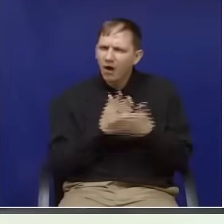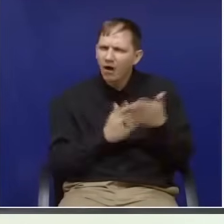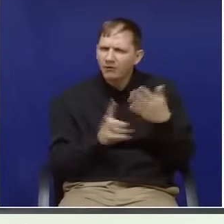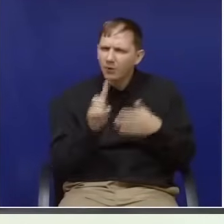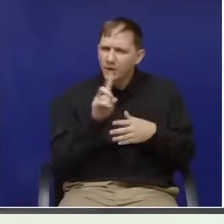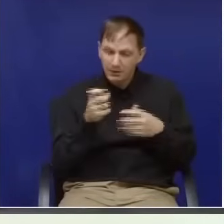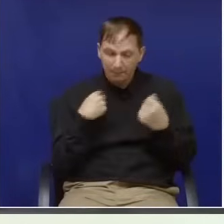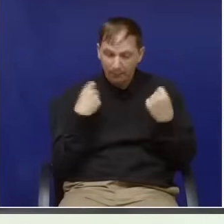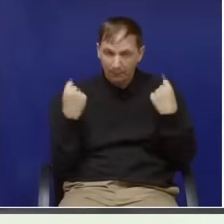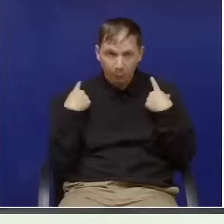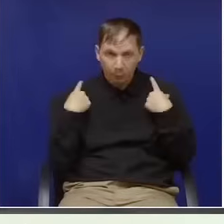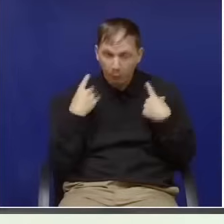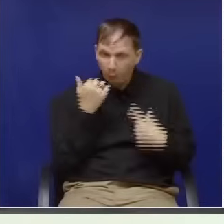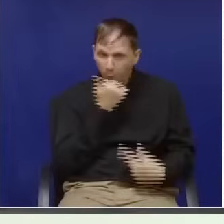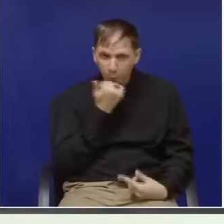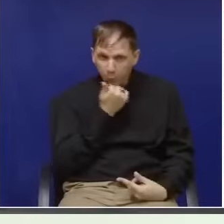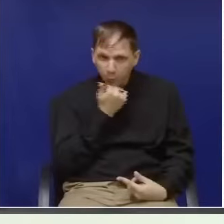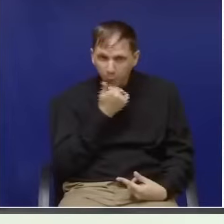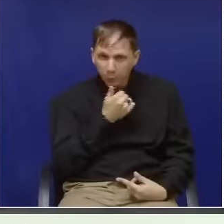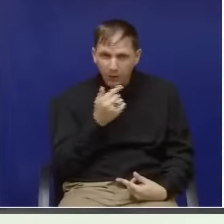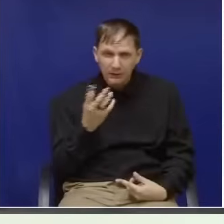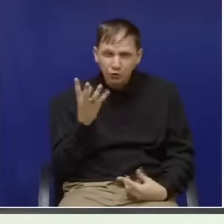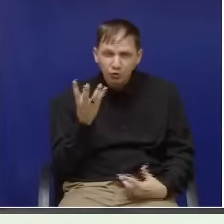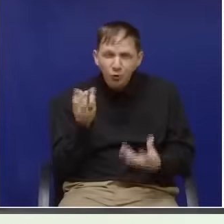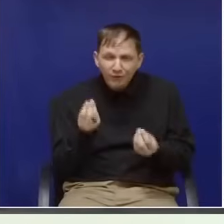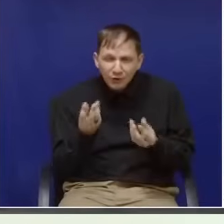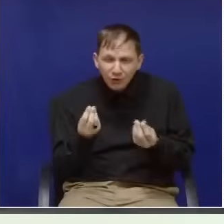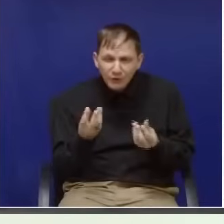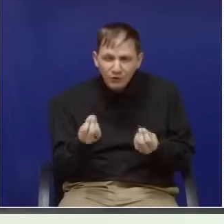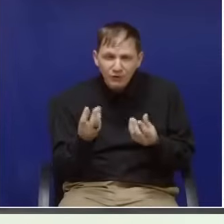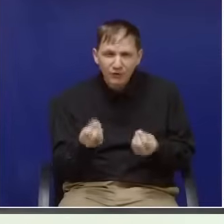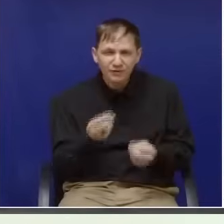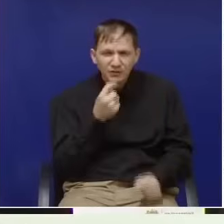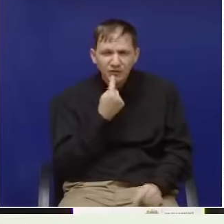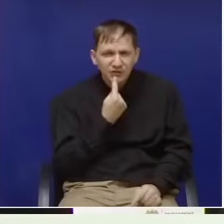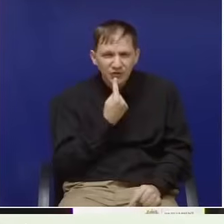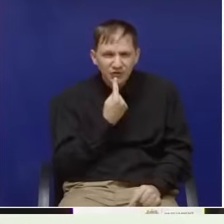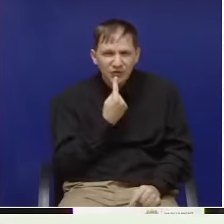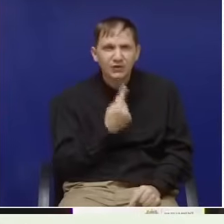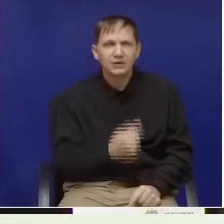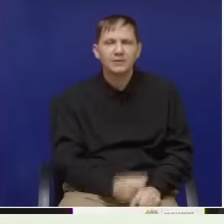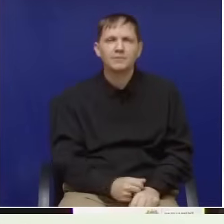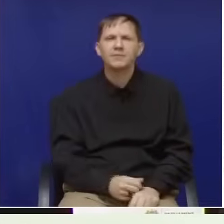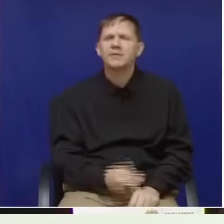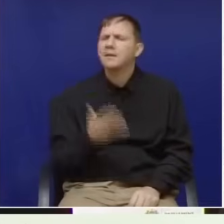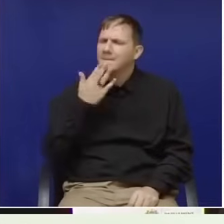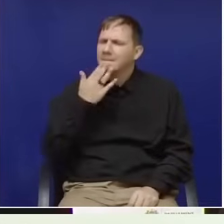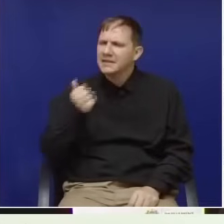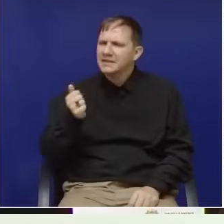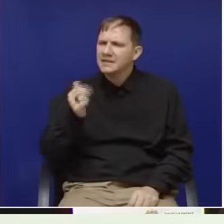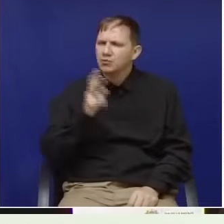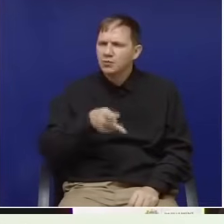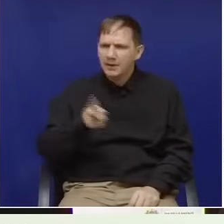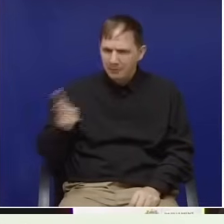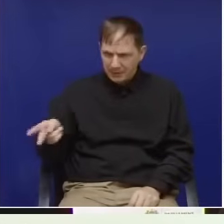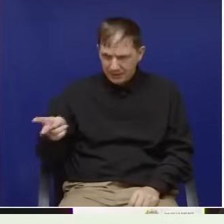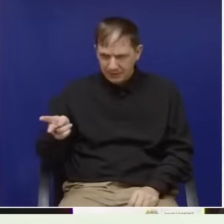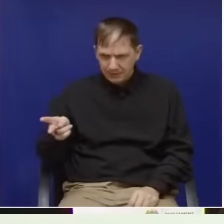the question. She was very soft on the mic. Yeah. Honorable Peterson, just repeat.